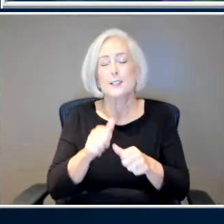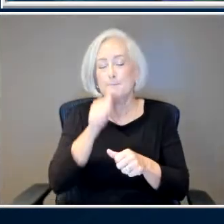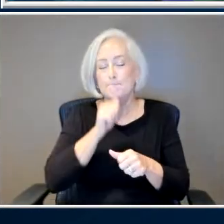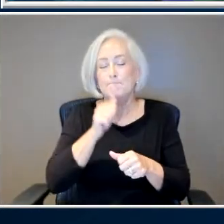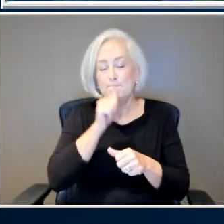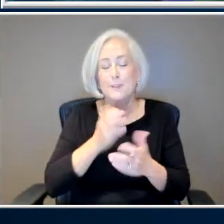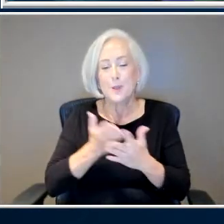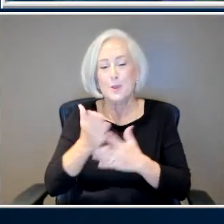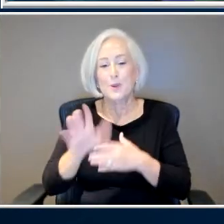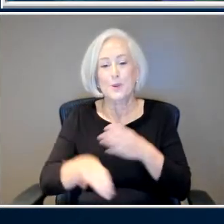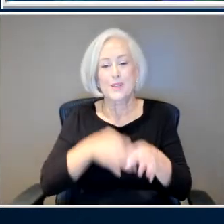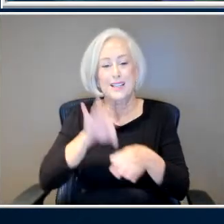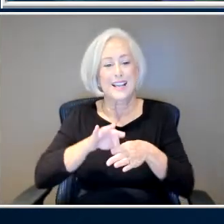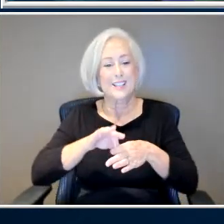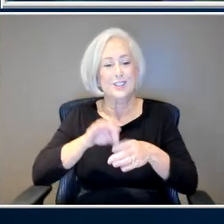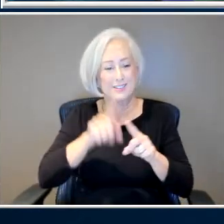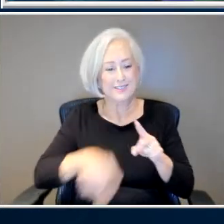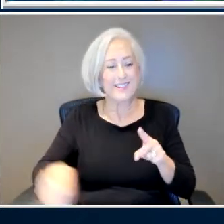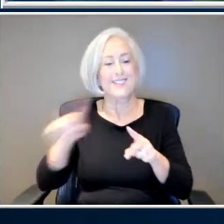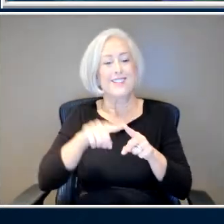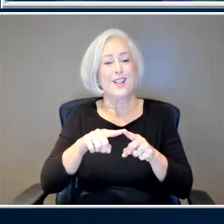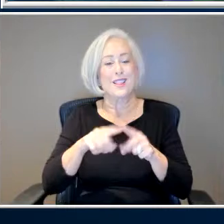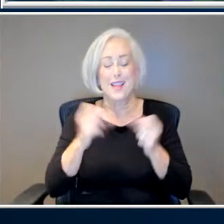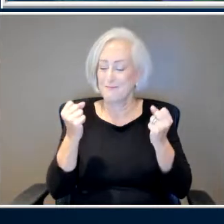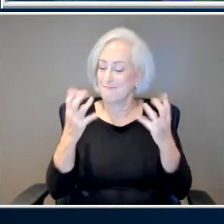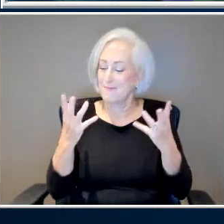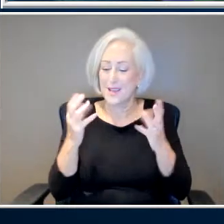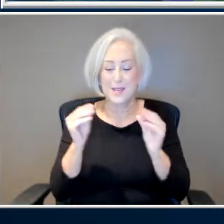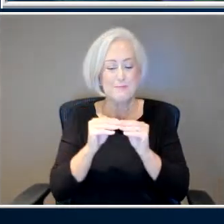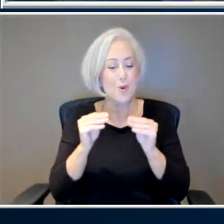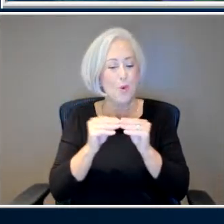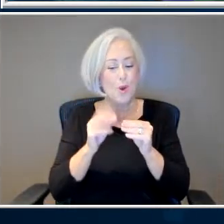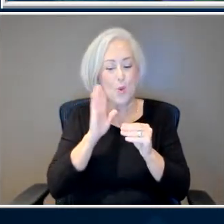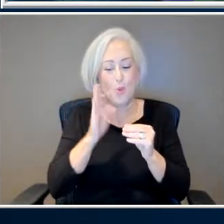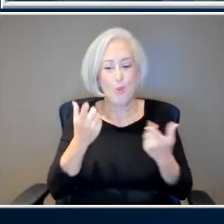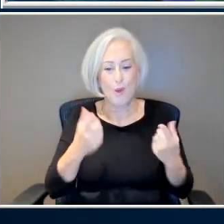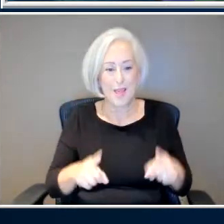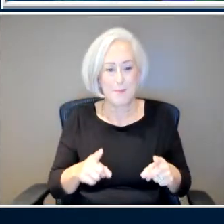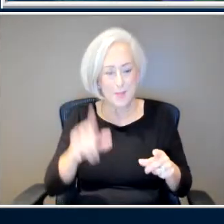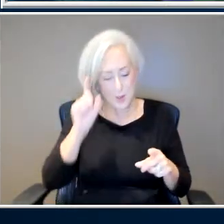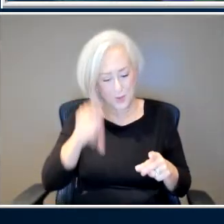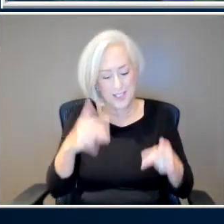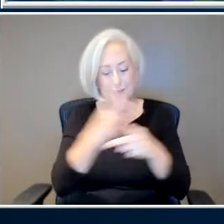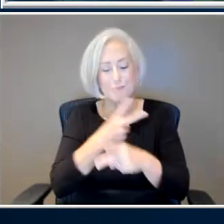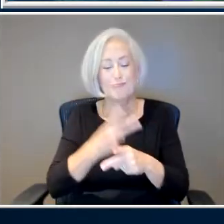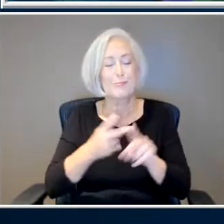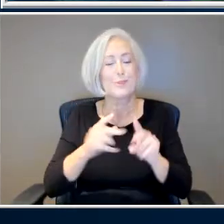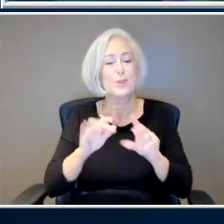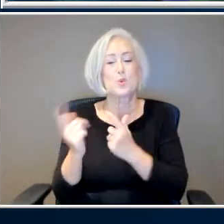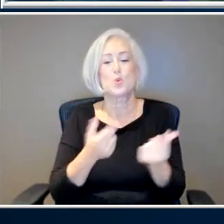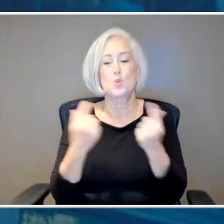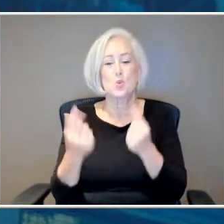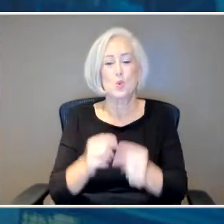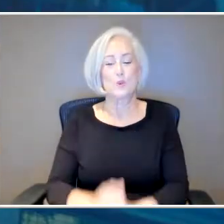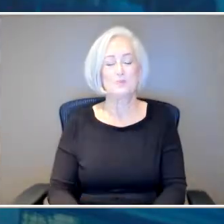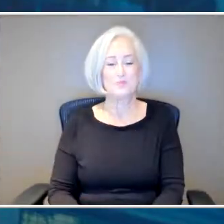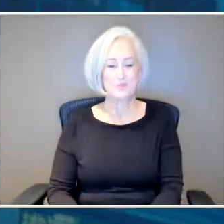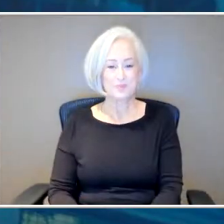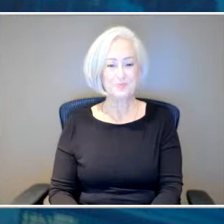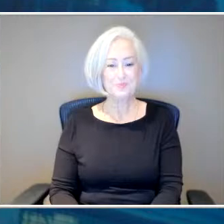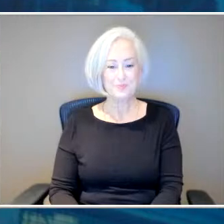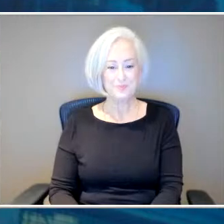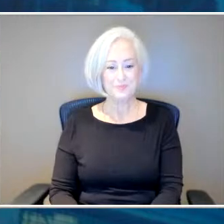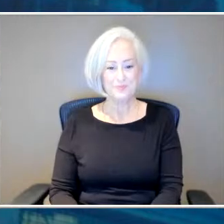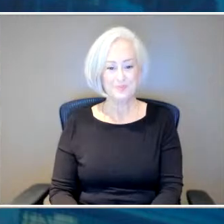lot more election cycles ahead of us, so we got to figure out a way to navigate these times. Thank you. Thank you. And now to our